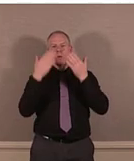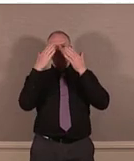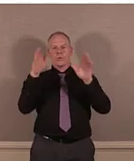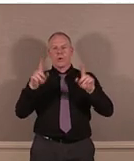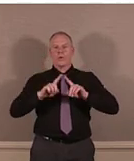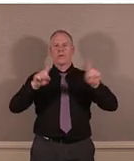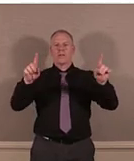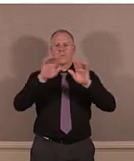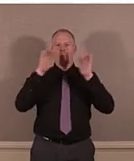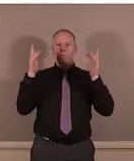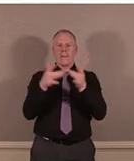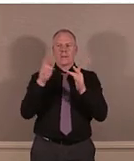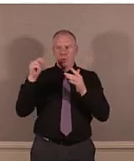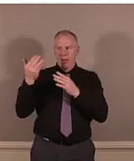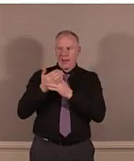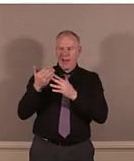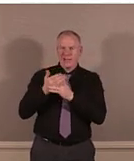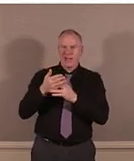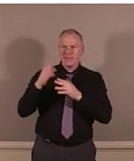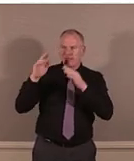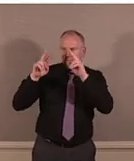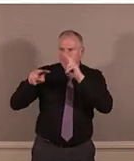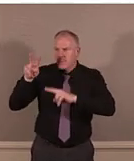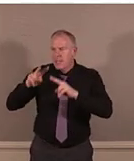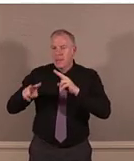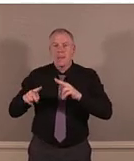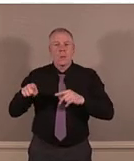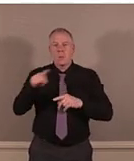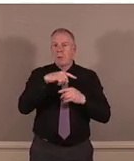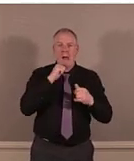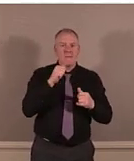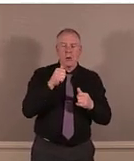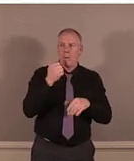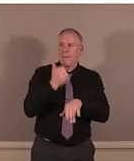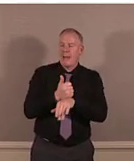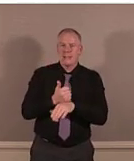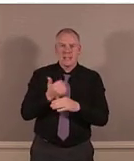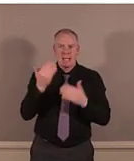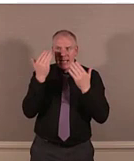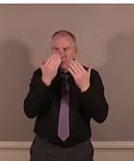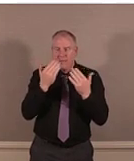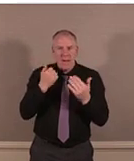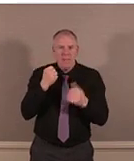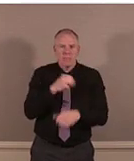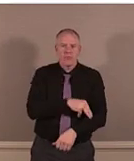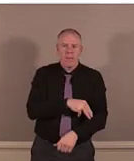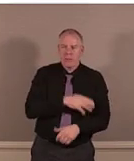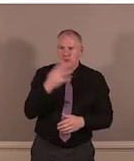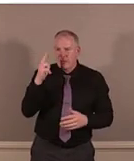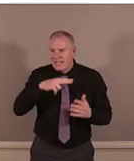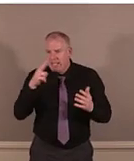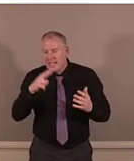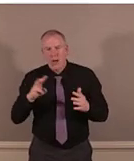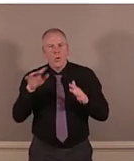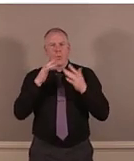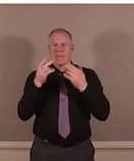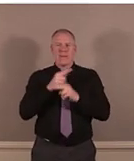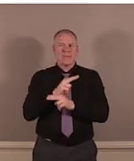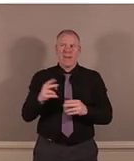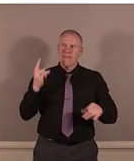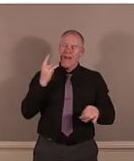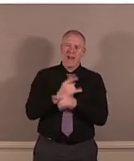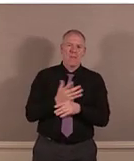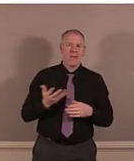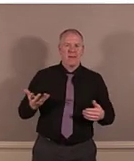websites to access, but if you're one of those people that don't have the basic literacy, websites might not particularly be of help to you.